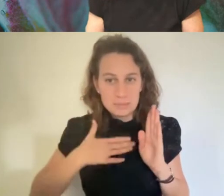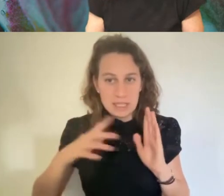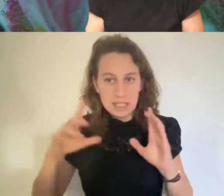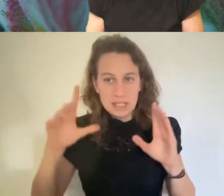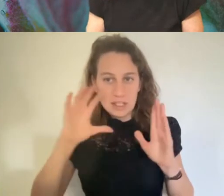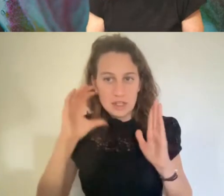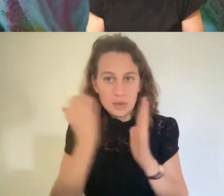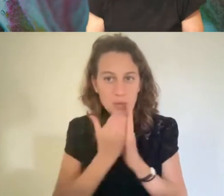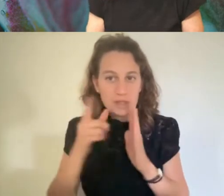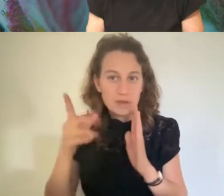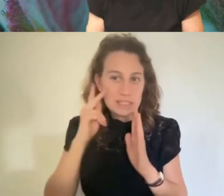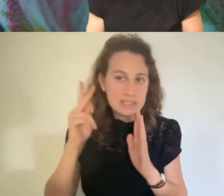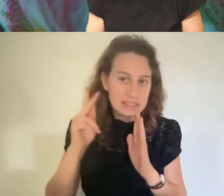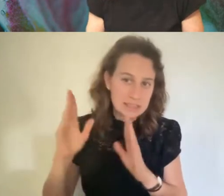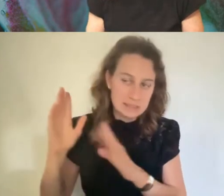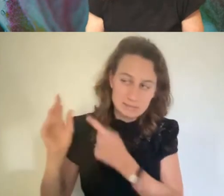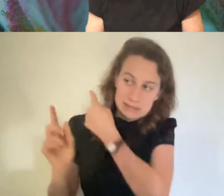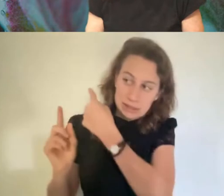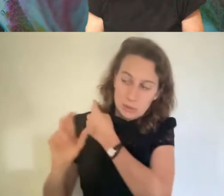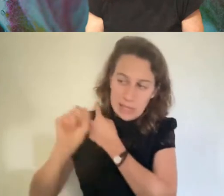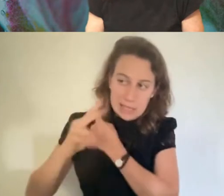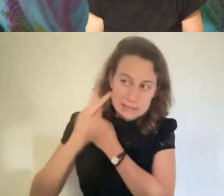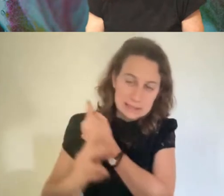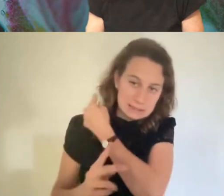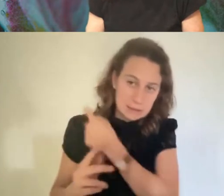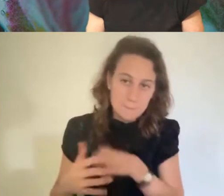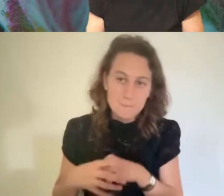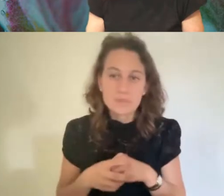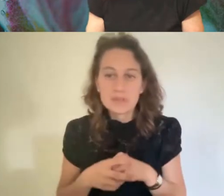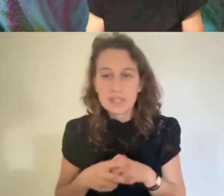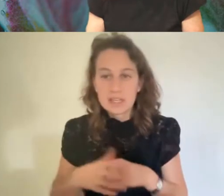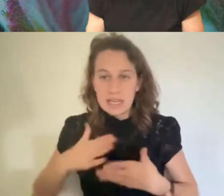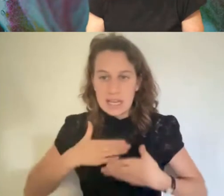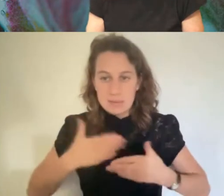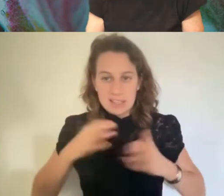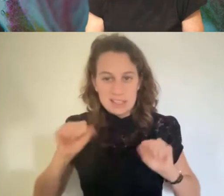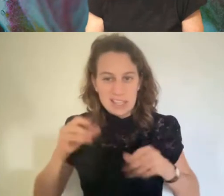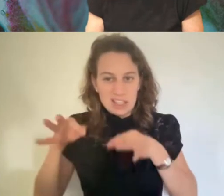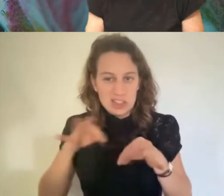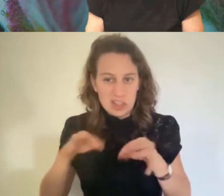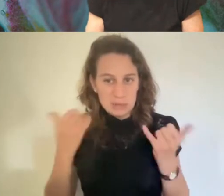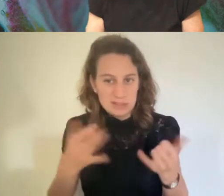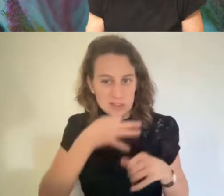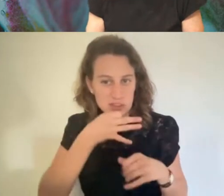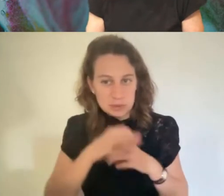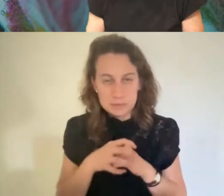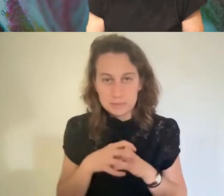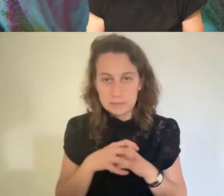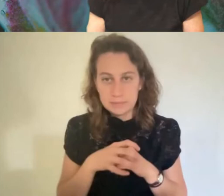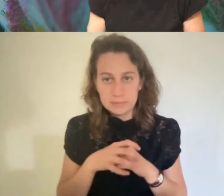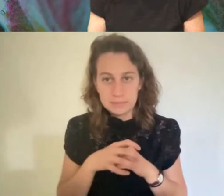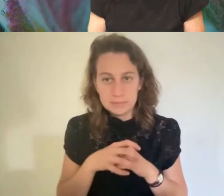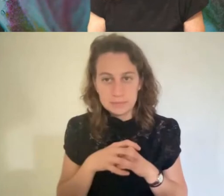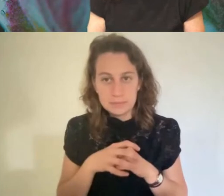their sculptures is right behind me this evening. So I'm glad we're going to actually be able to talk about that shortly. And I'm going to